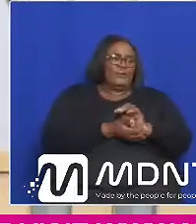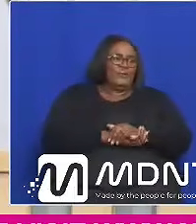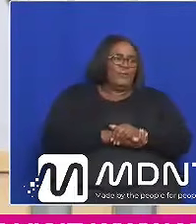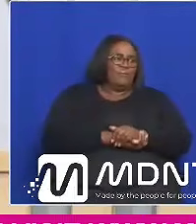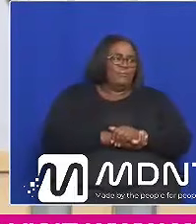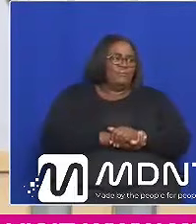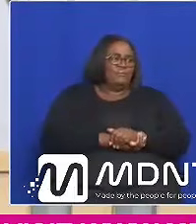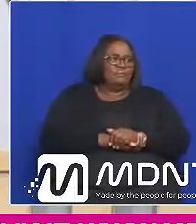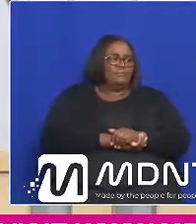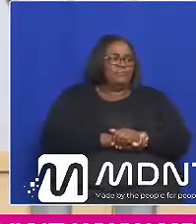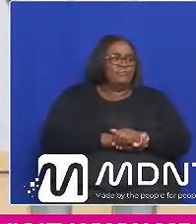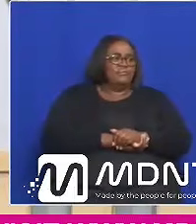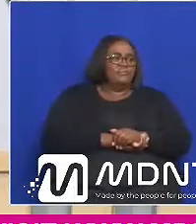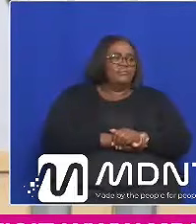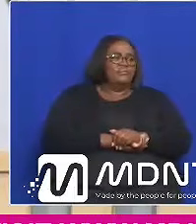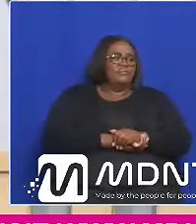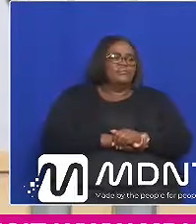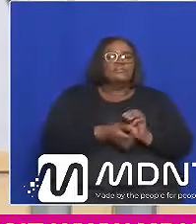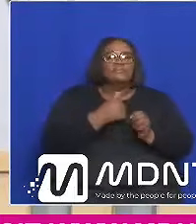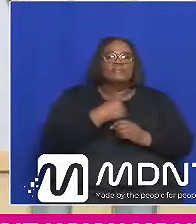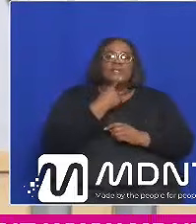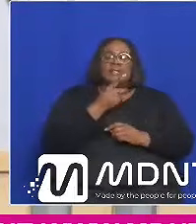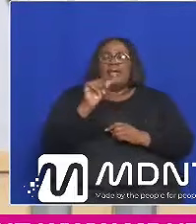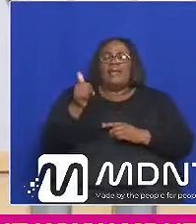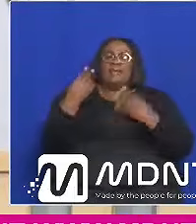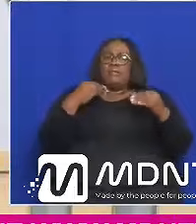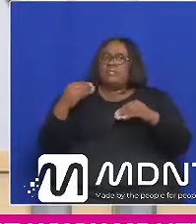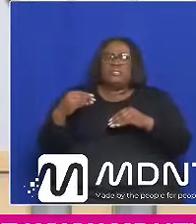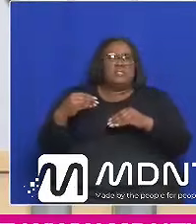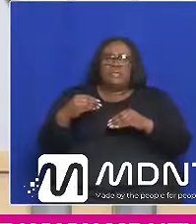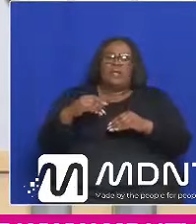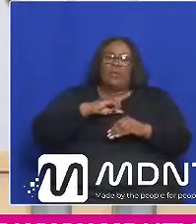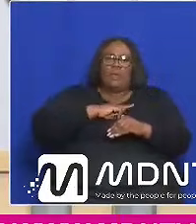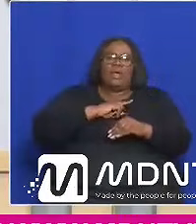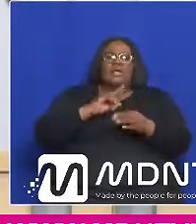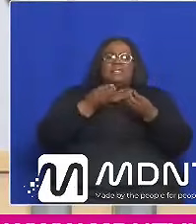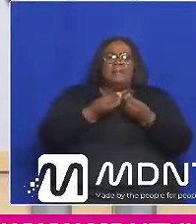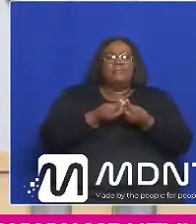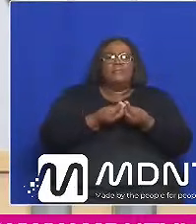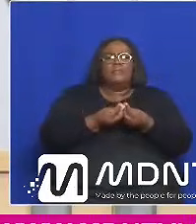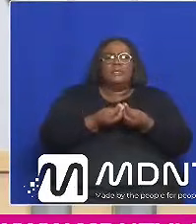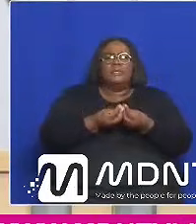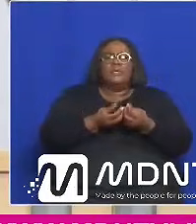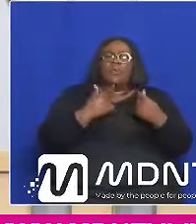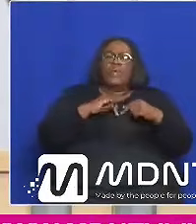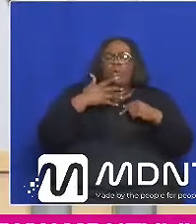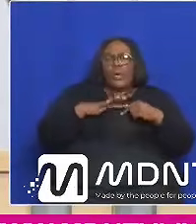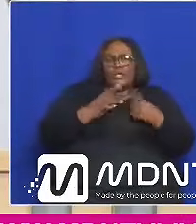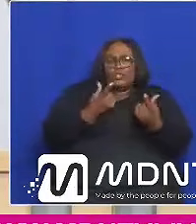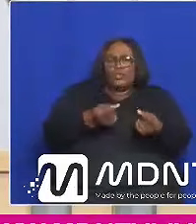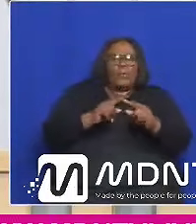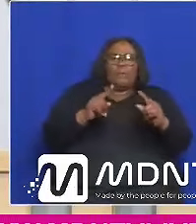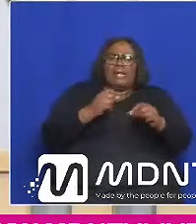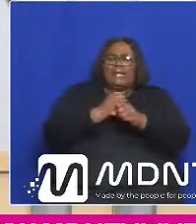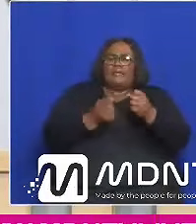Yes, I did not mention the other businesses because it's something which we wanted to do, but it never materialized. So the